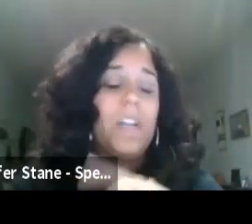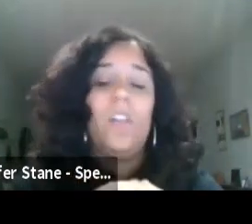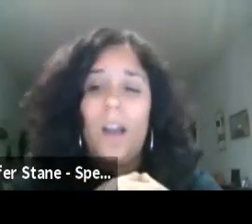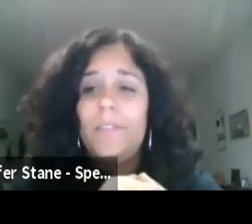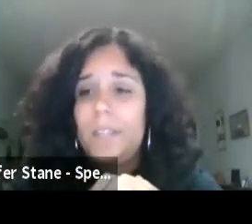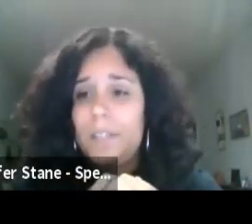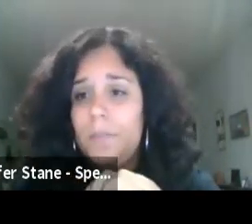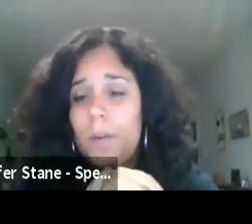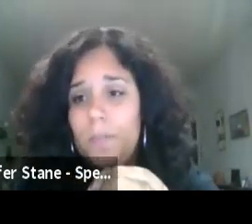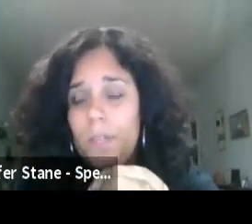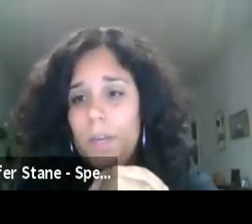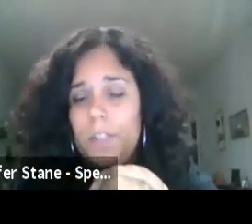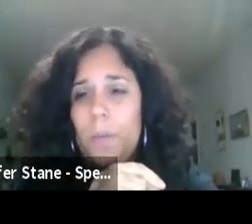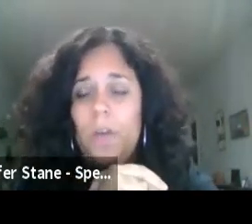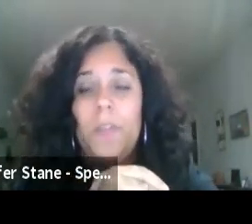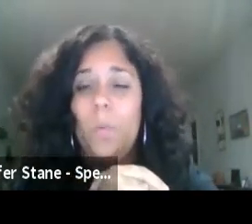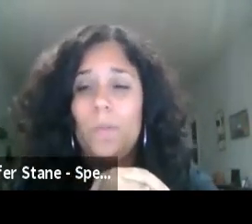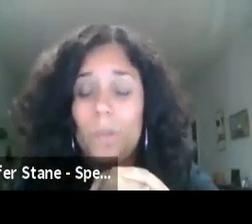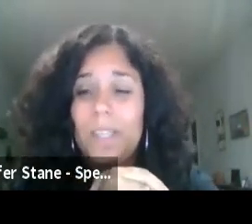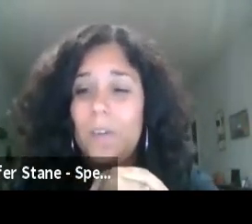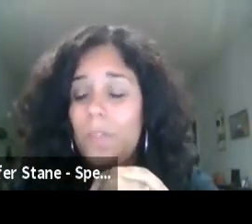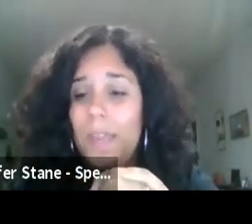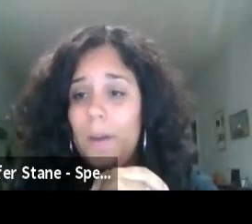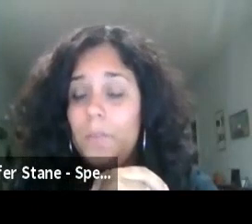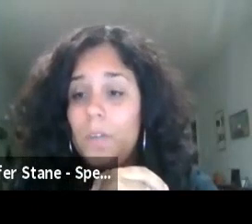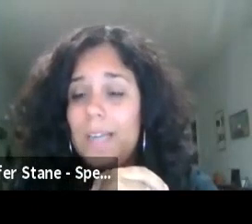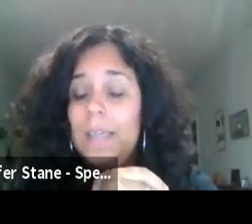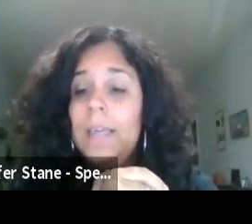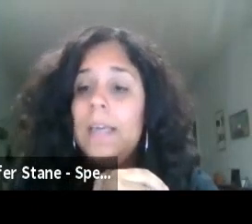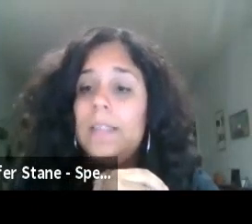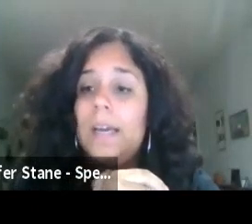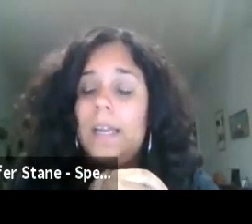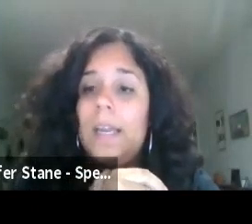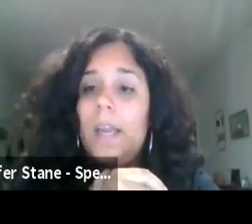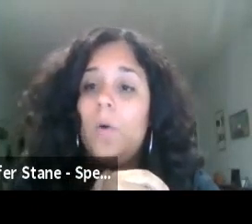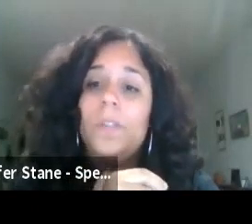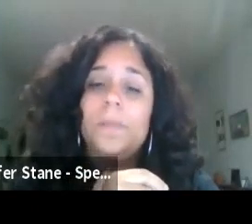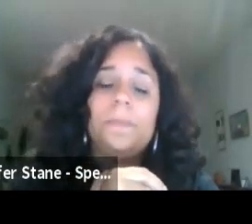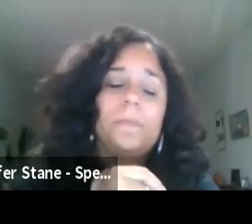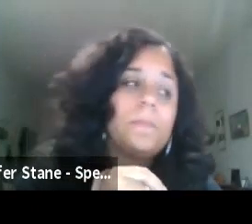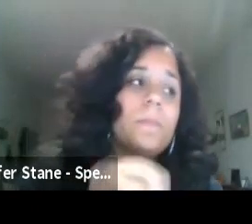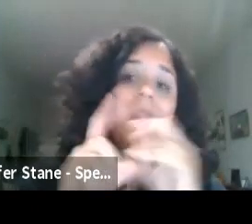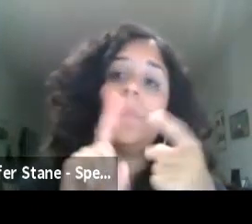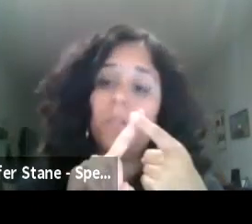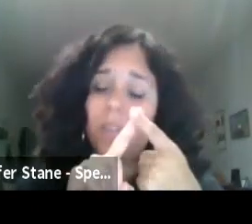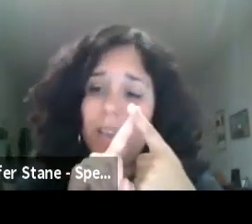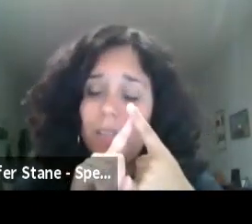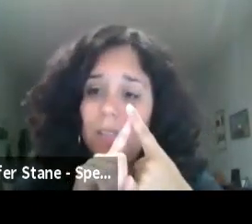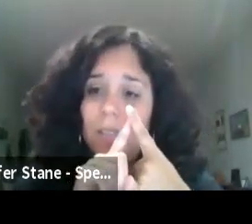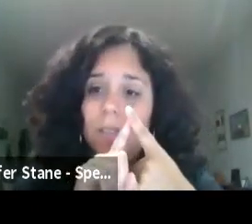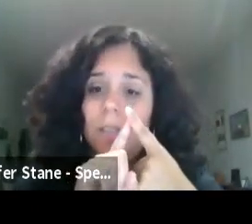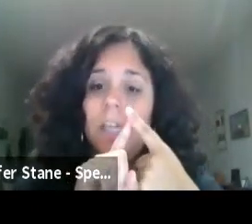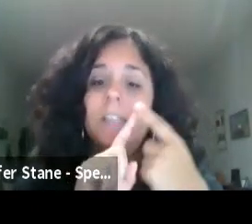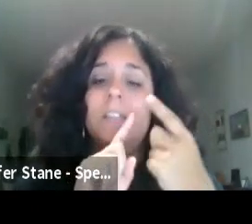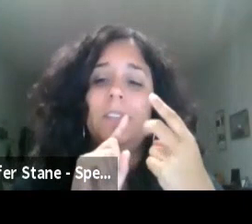We've done a lot of studies of fluoride over the years, and we know that the one really cool thing about fluoride is that it helps prevent